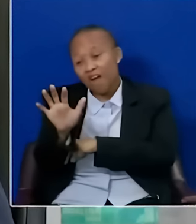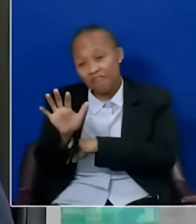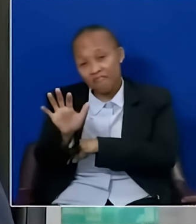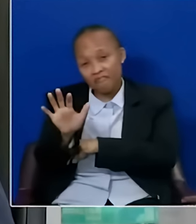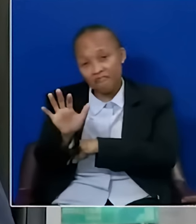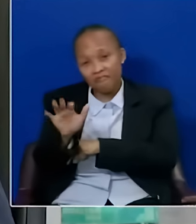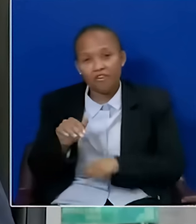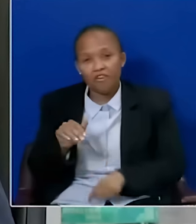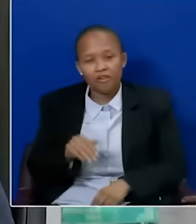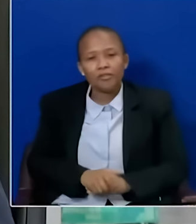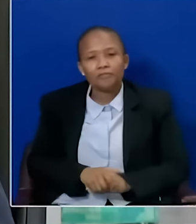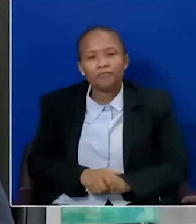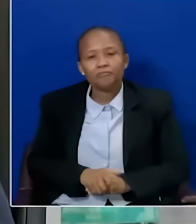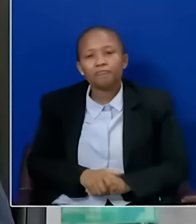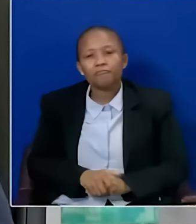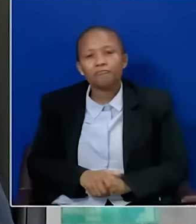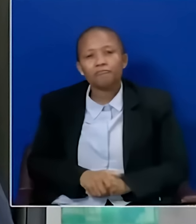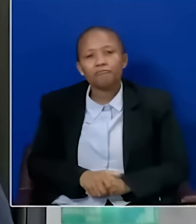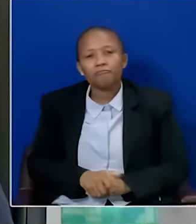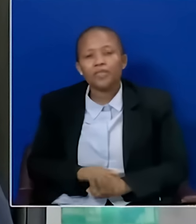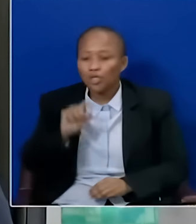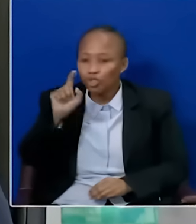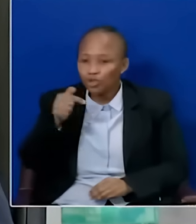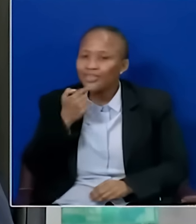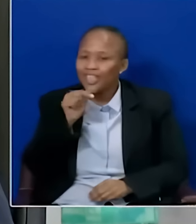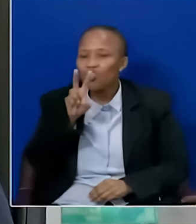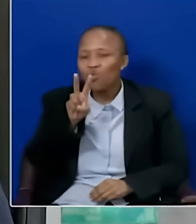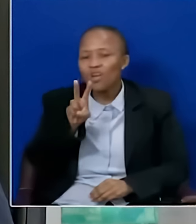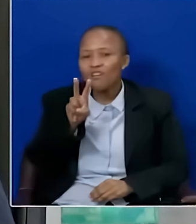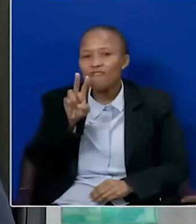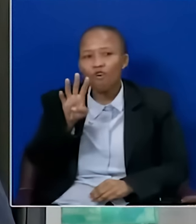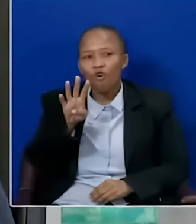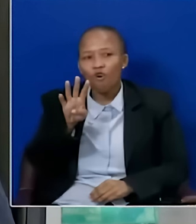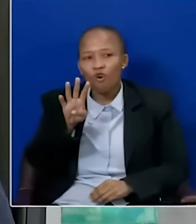instead of saying 24 March, May, they say 24 March.